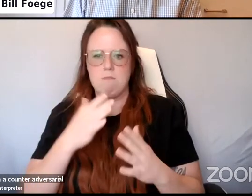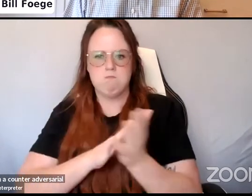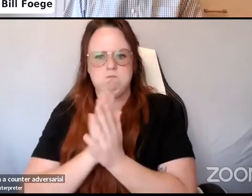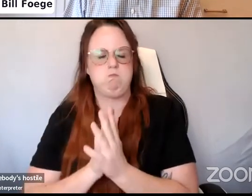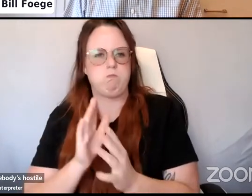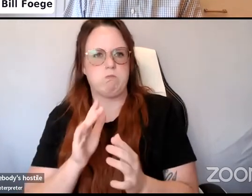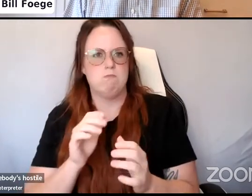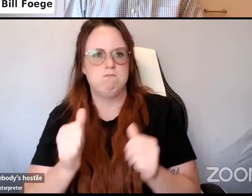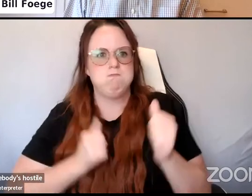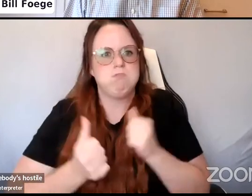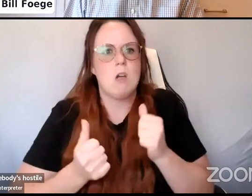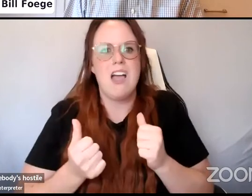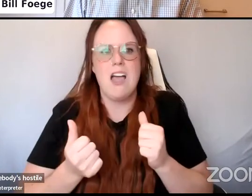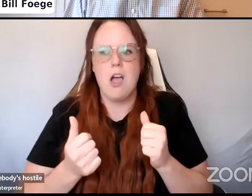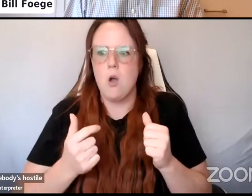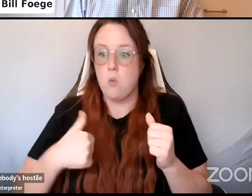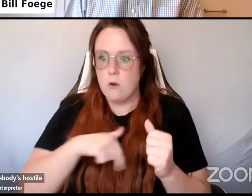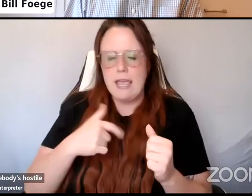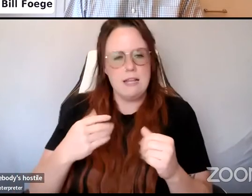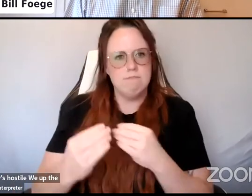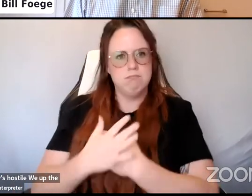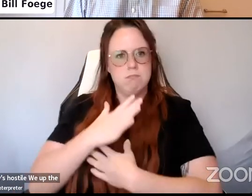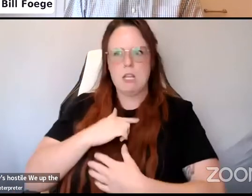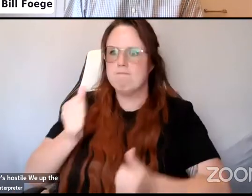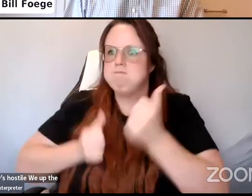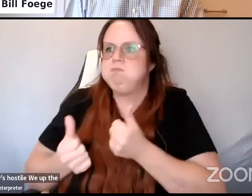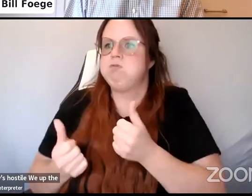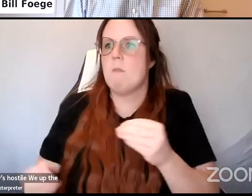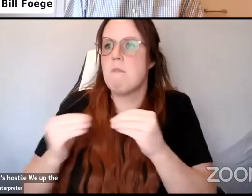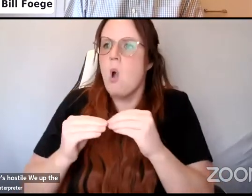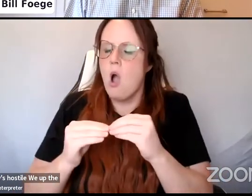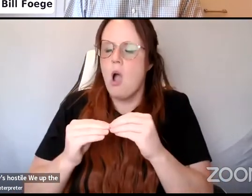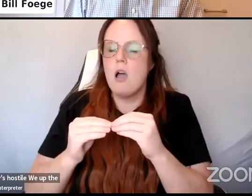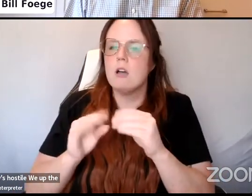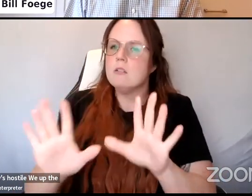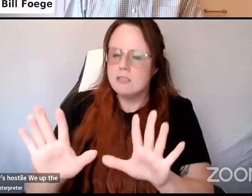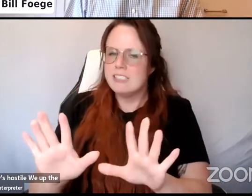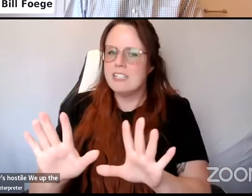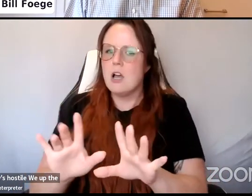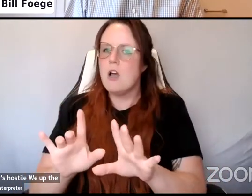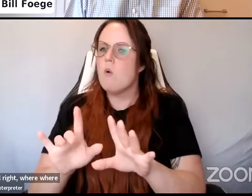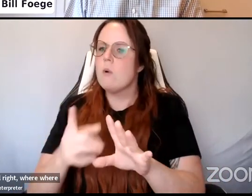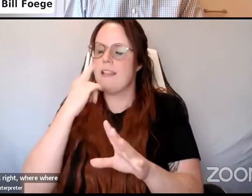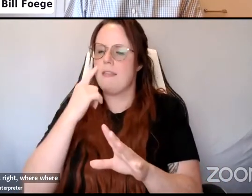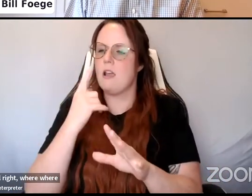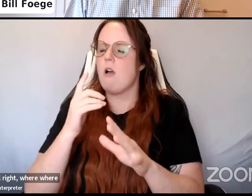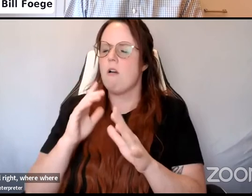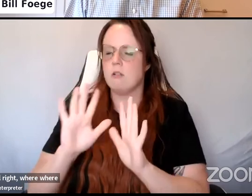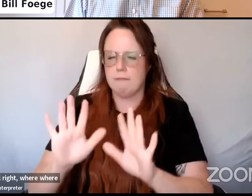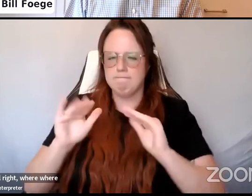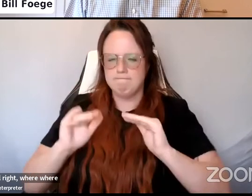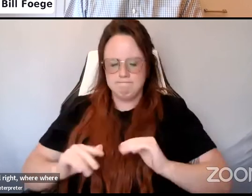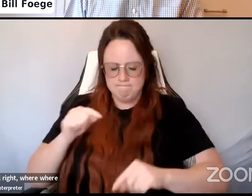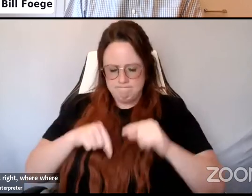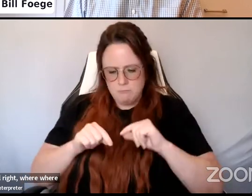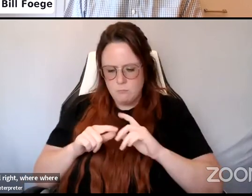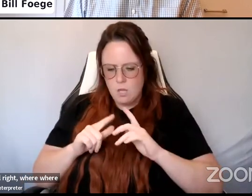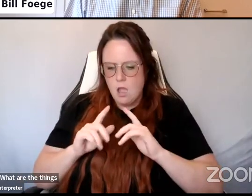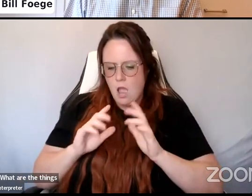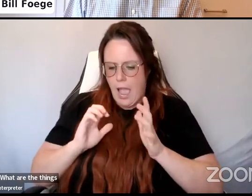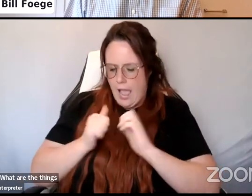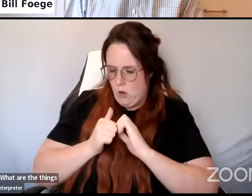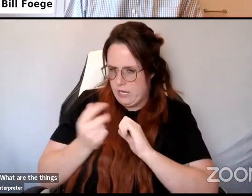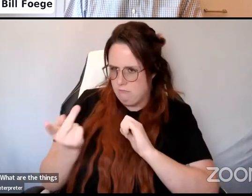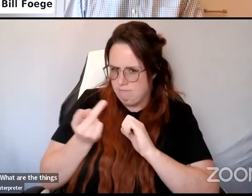we up the hostility instead of thinking all right where where can we find Common Ground what are the things that we all